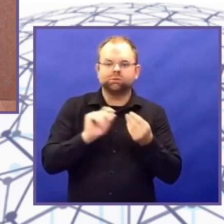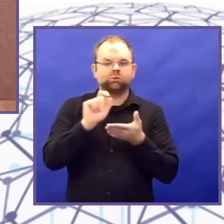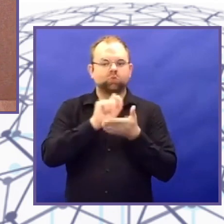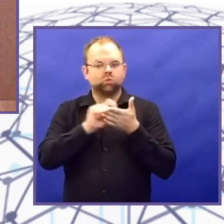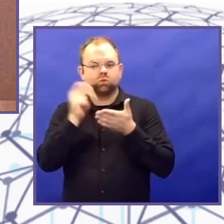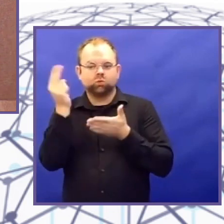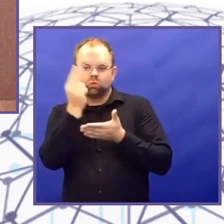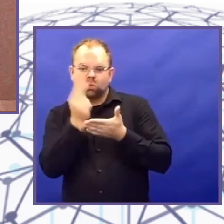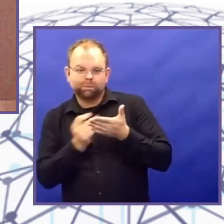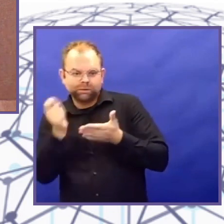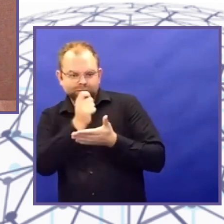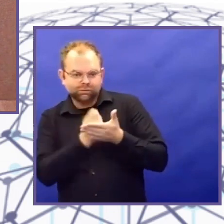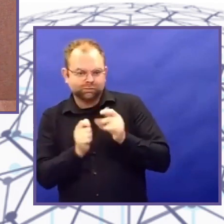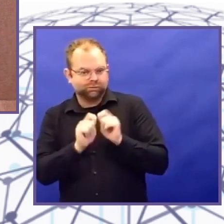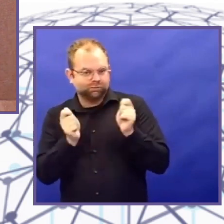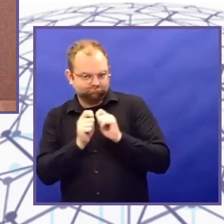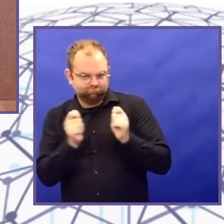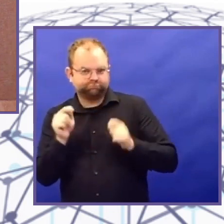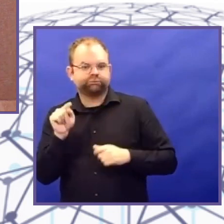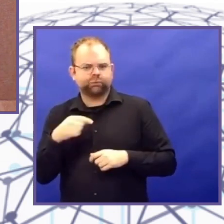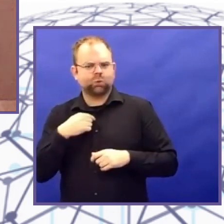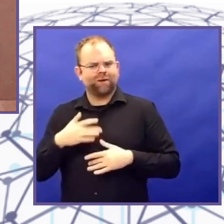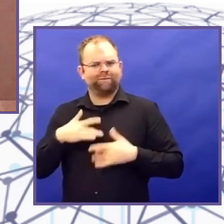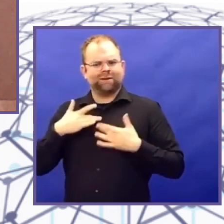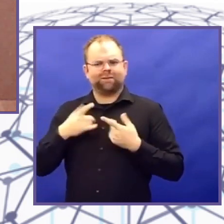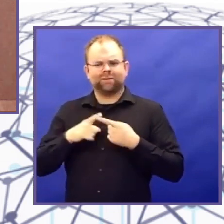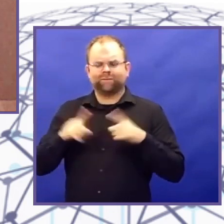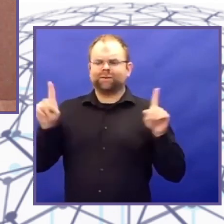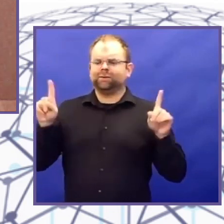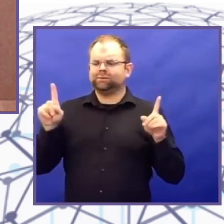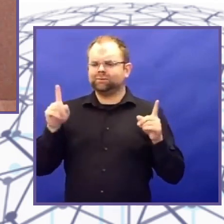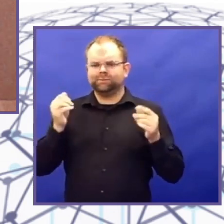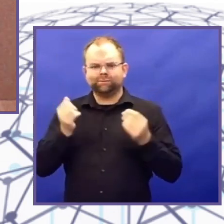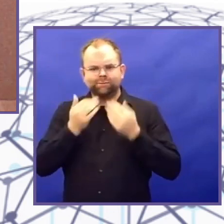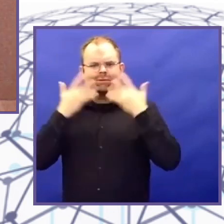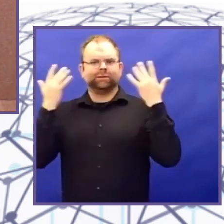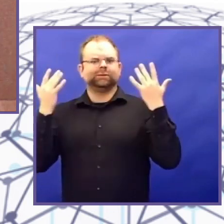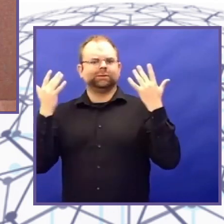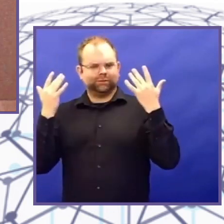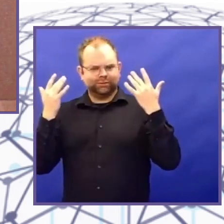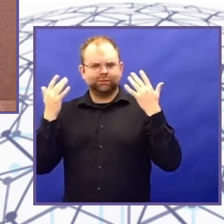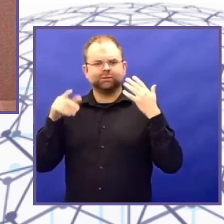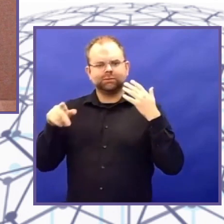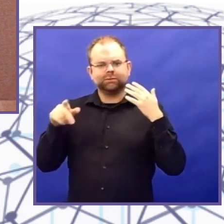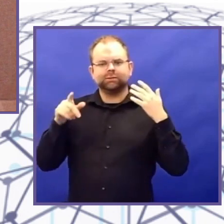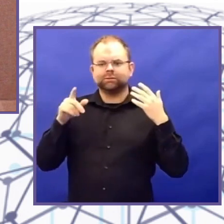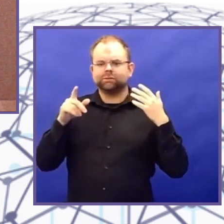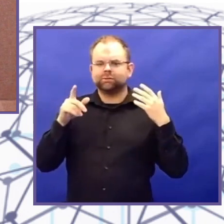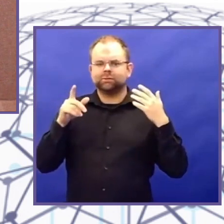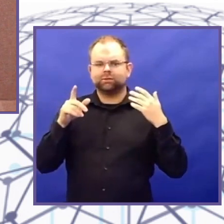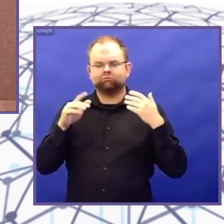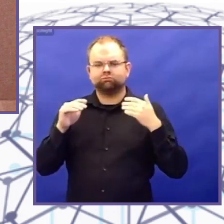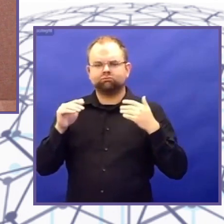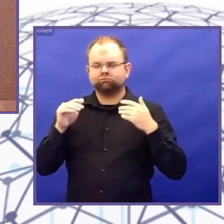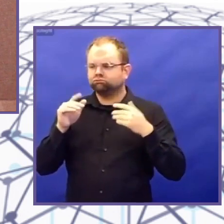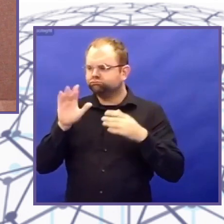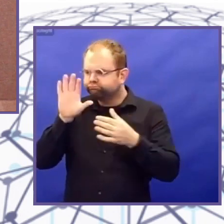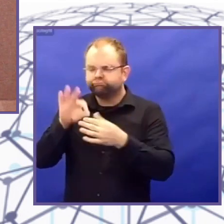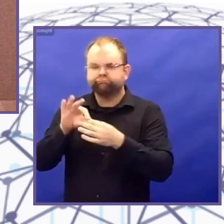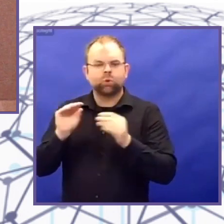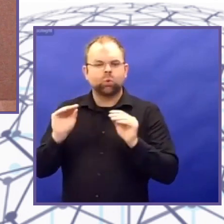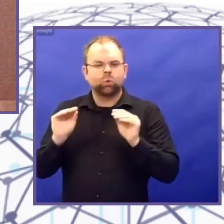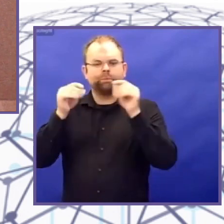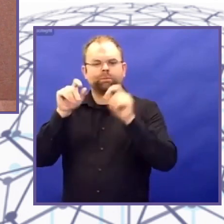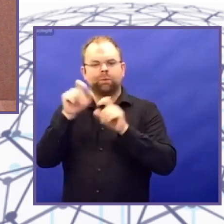To me, it was a really innovative and inspirational approach, highly impactful,